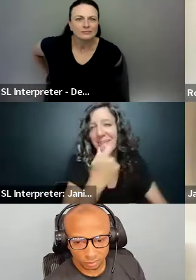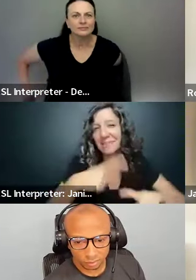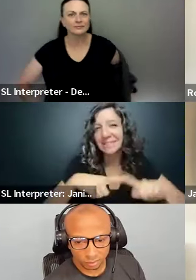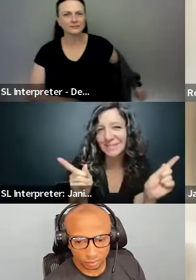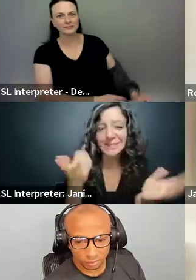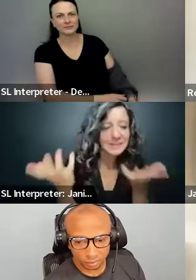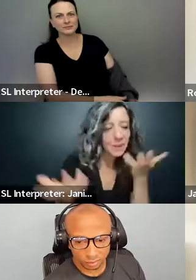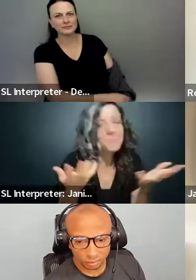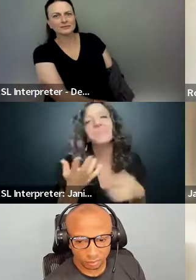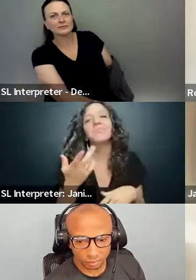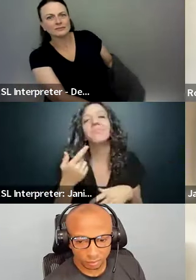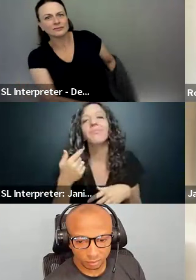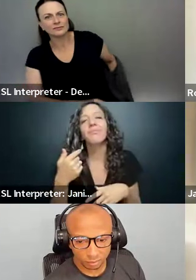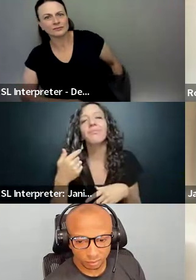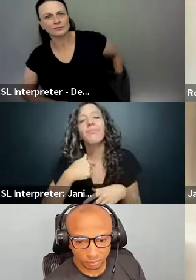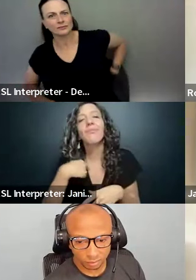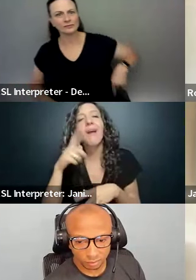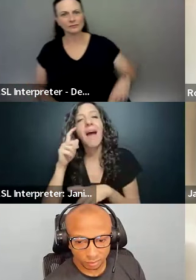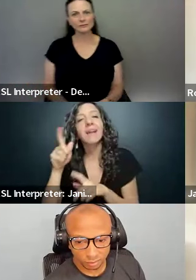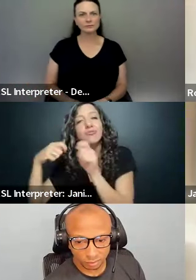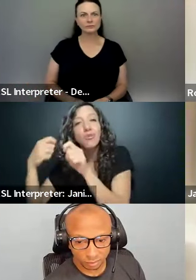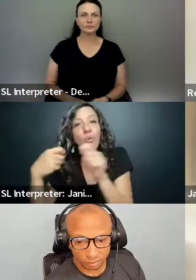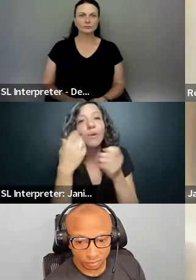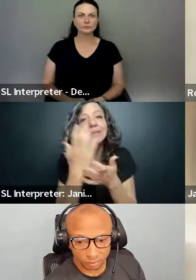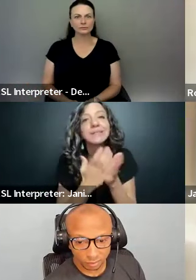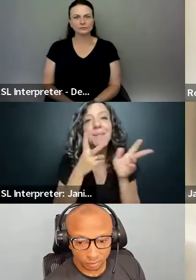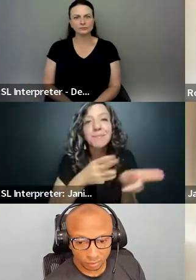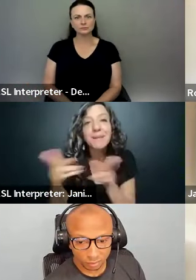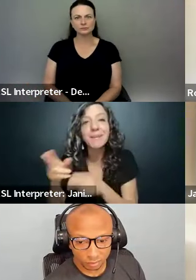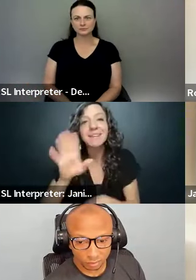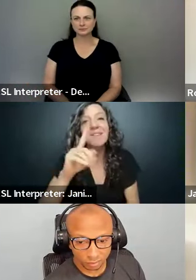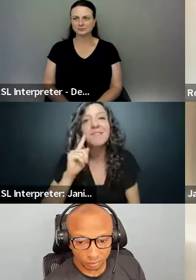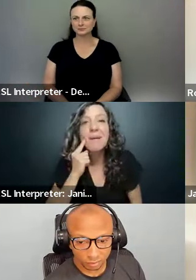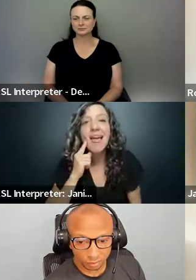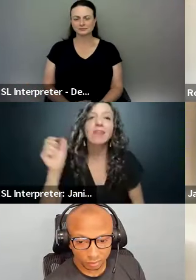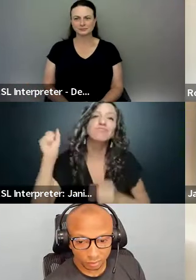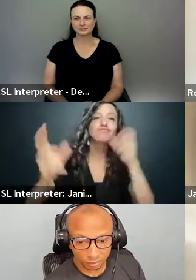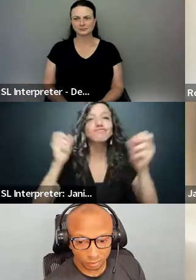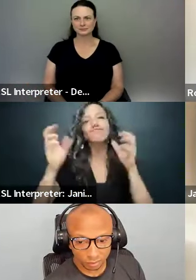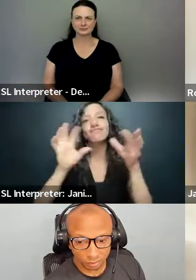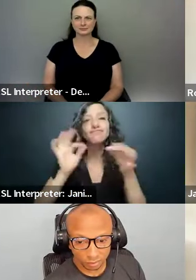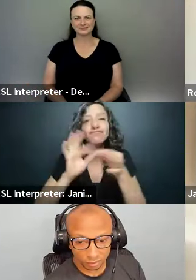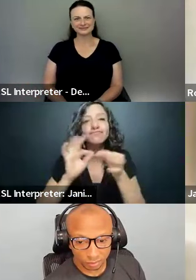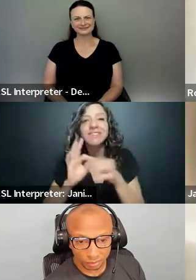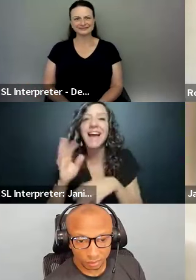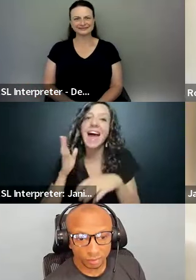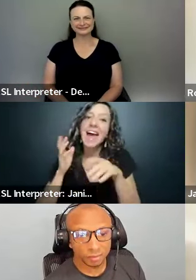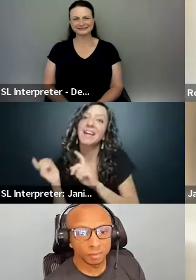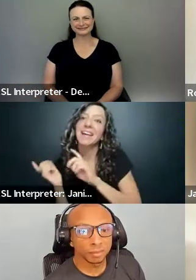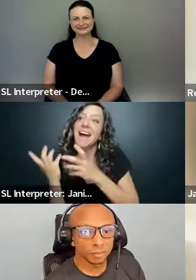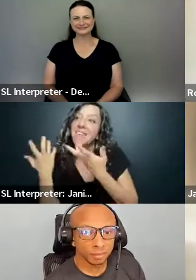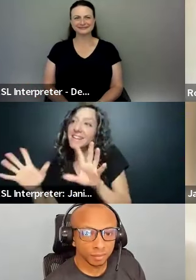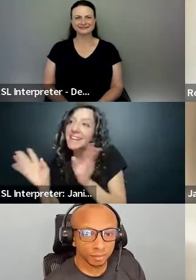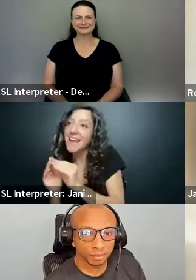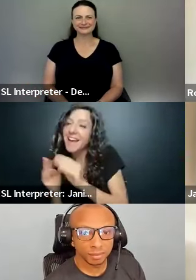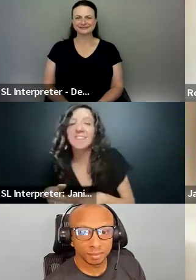The footage, right? So I recorded several snippets of Milad's narrating, you know, like, coming from the conference, I'm at the keynote. So he was